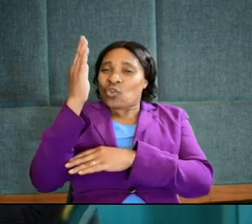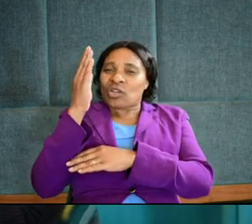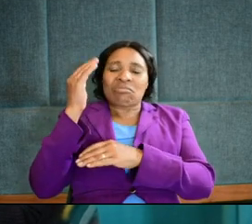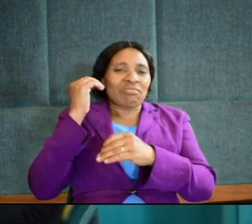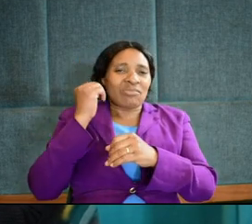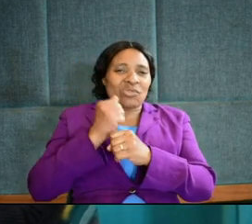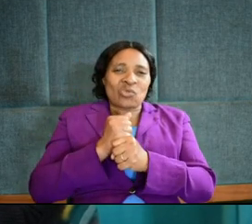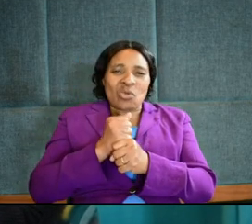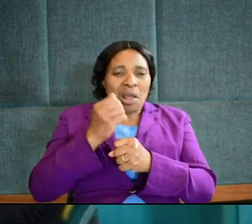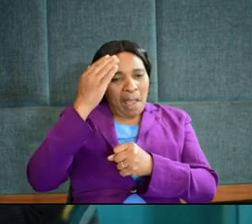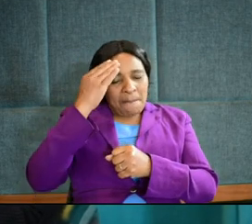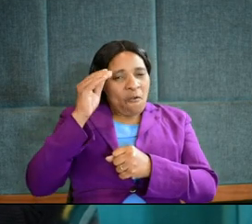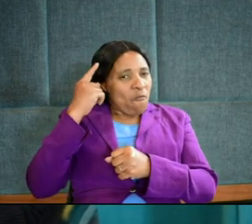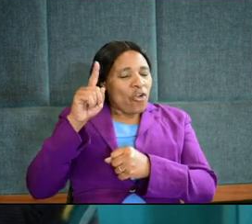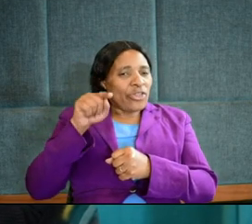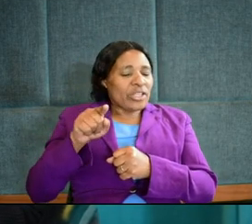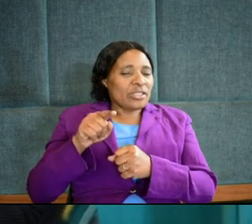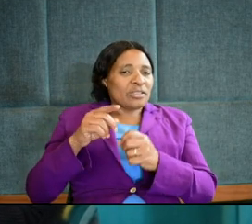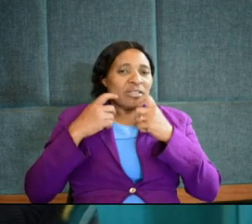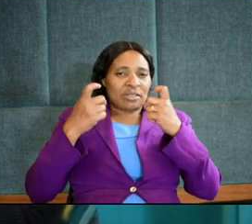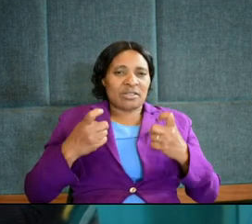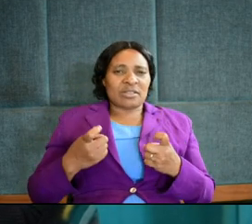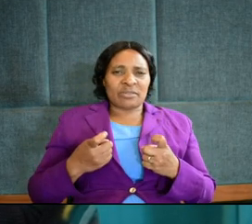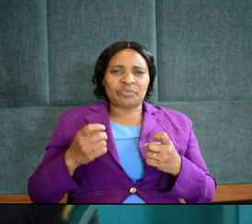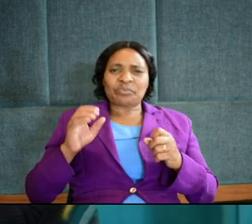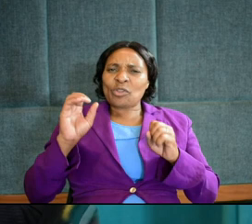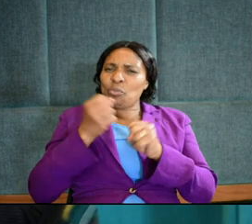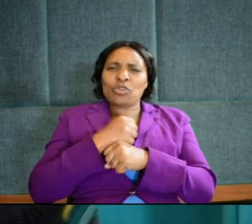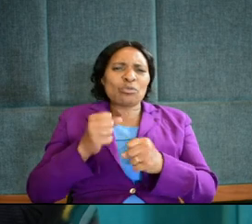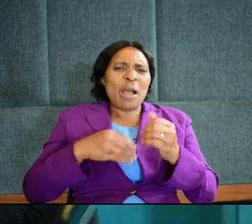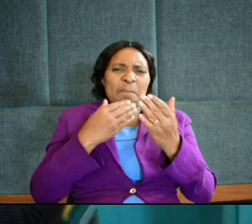made ample atonement for their sins. They didn't